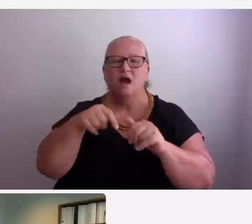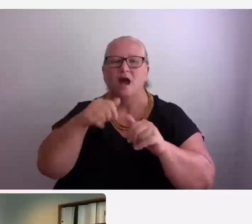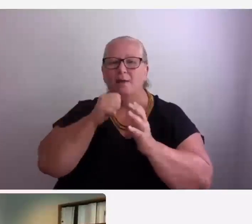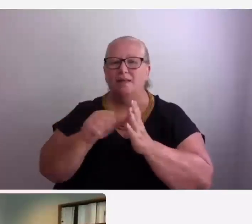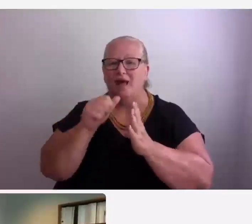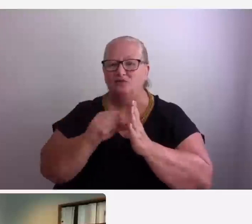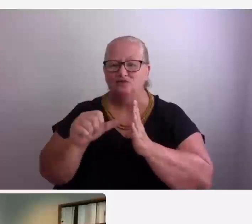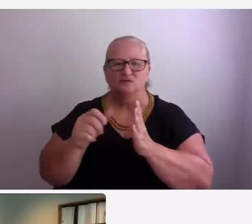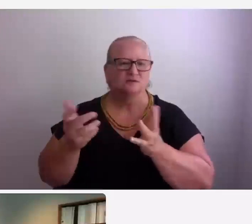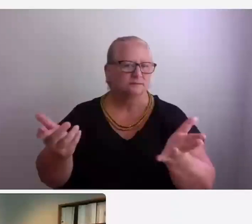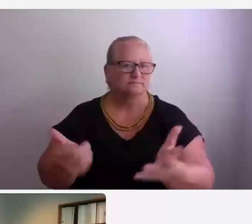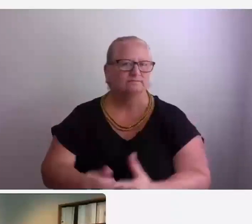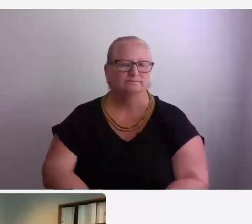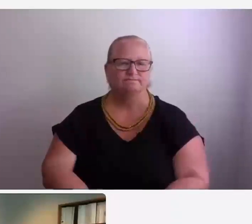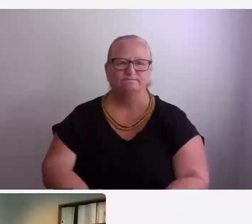to the sector.